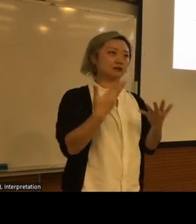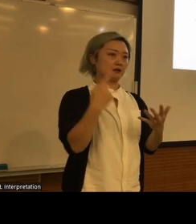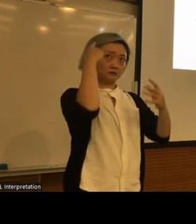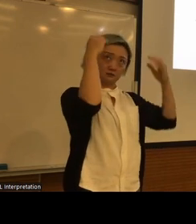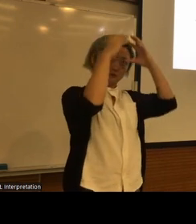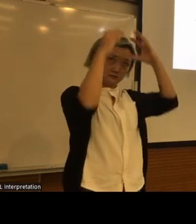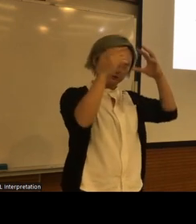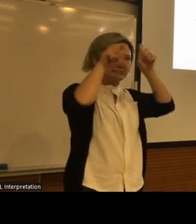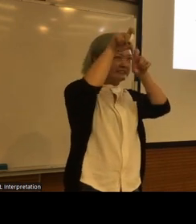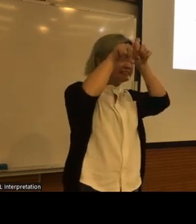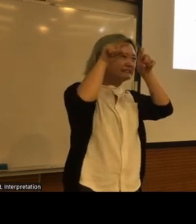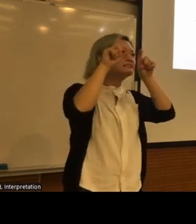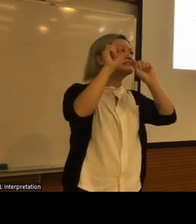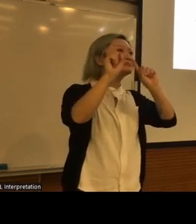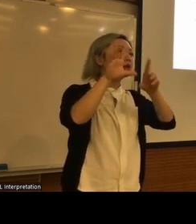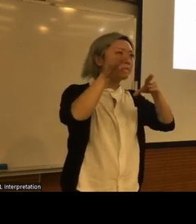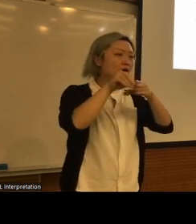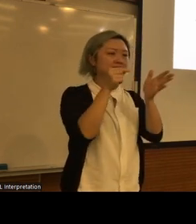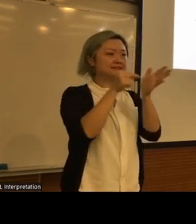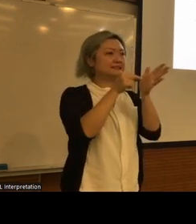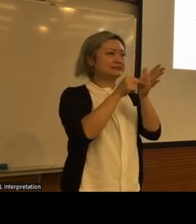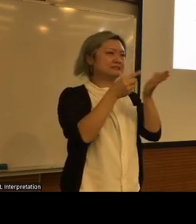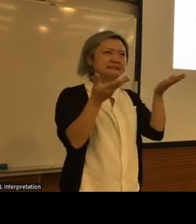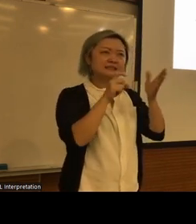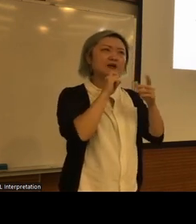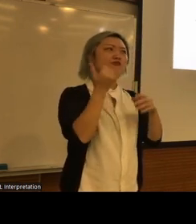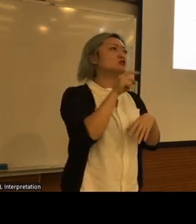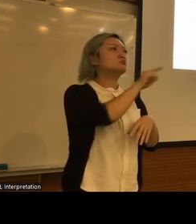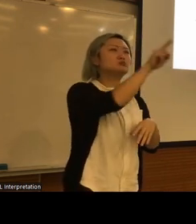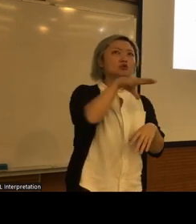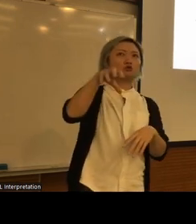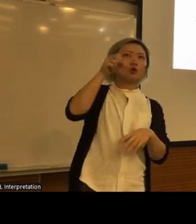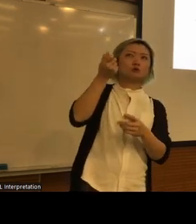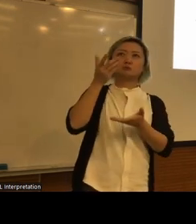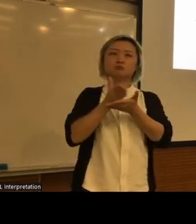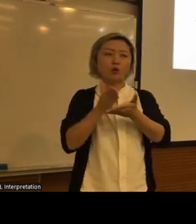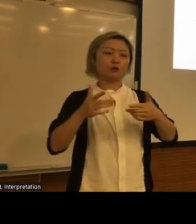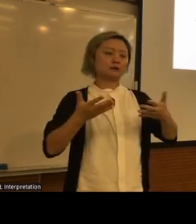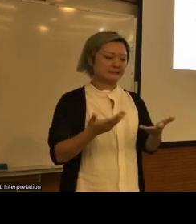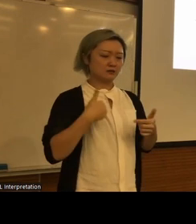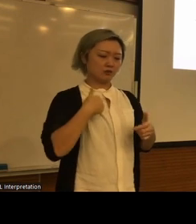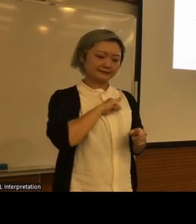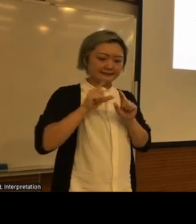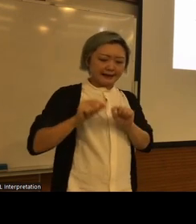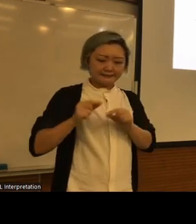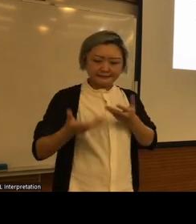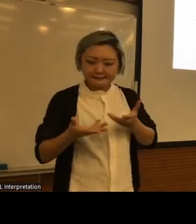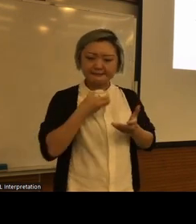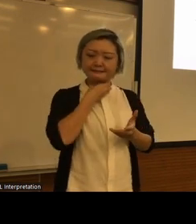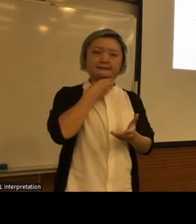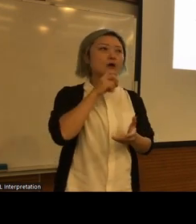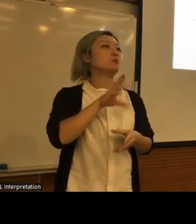has become a very fashionable word, and it is a bit difficult to define in very precise